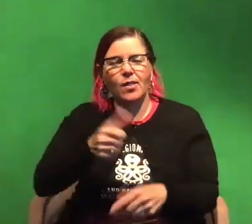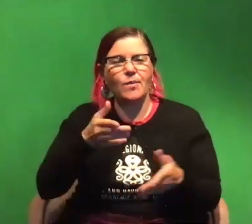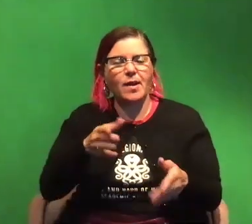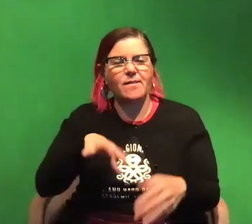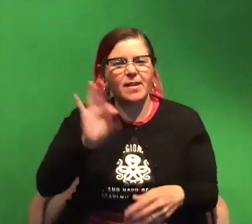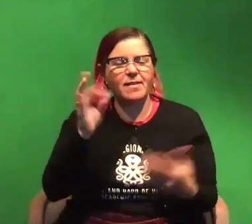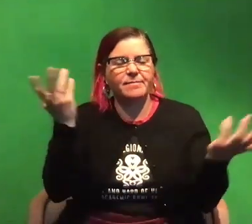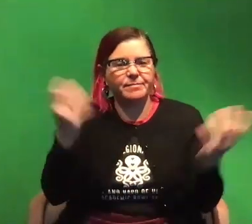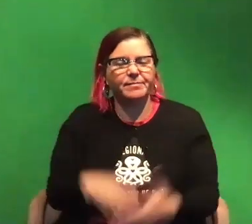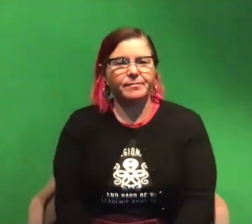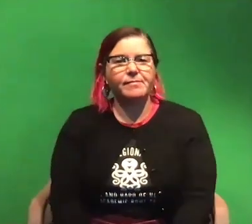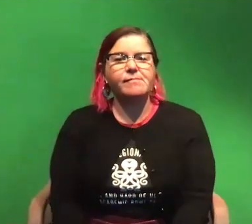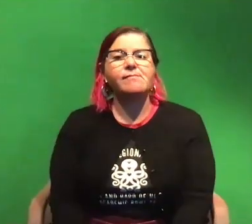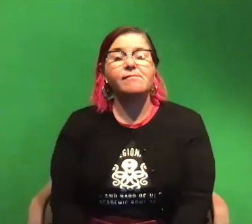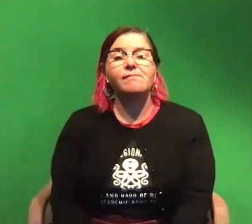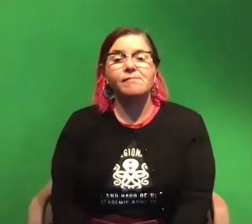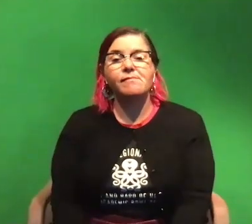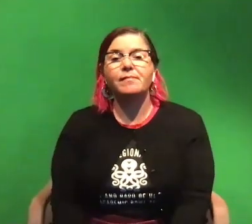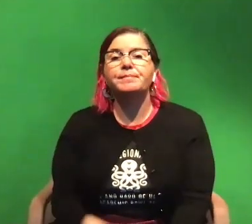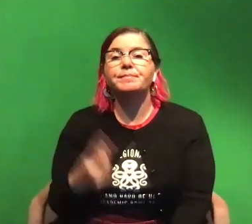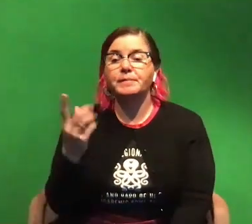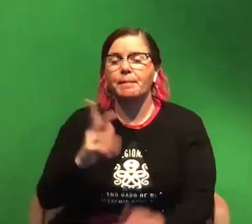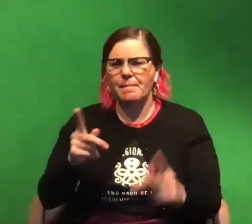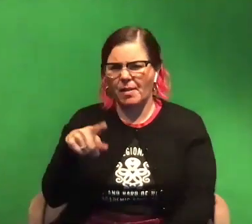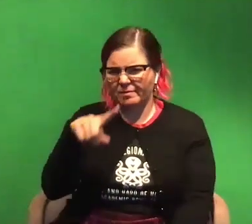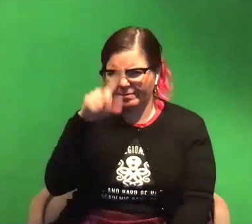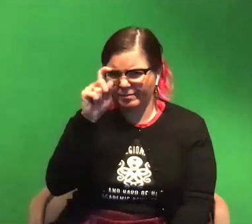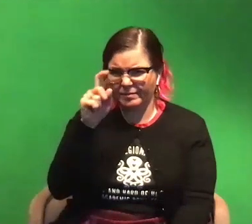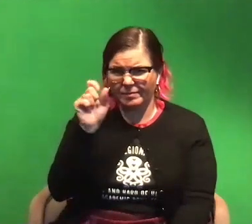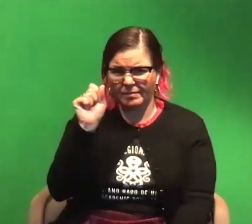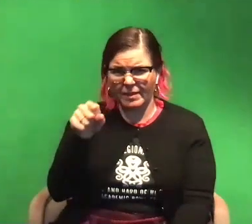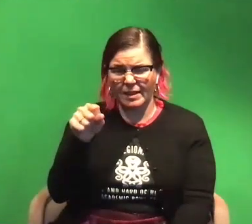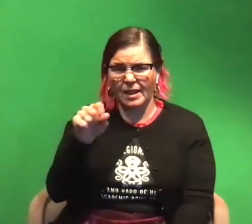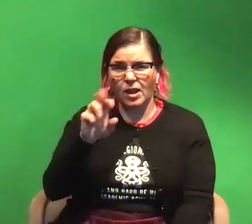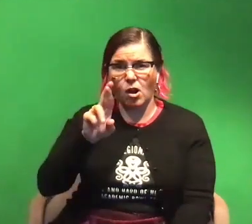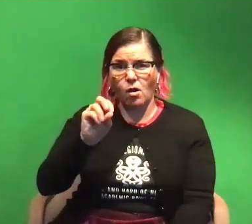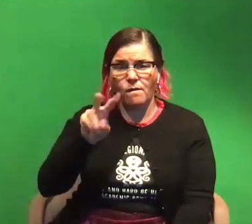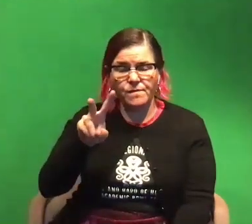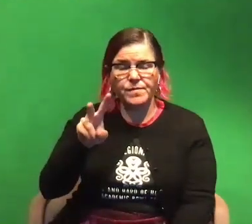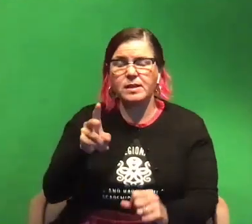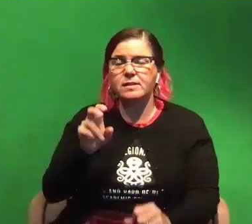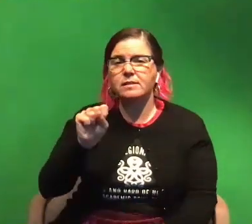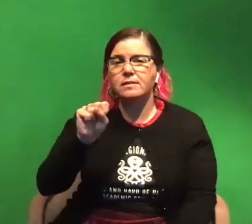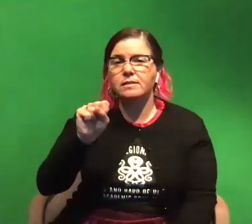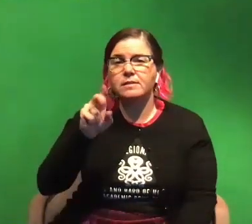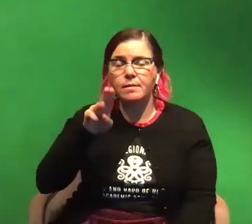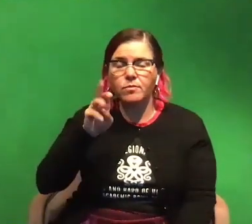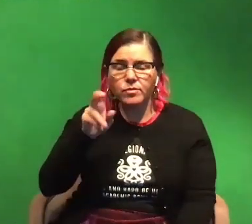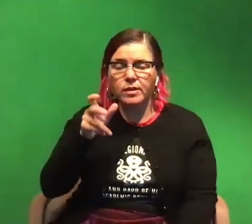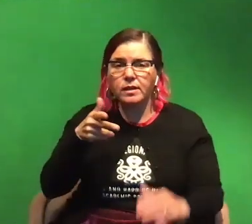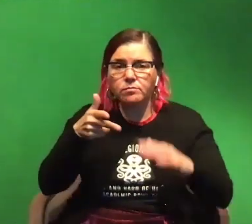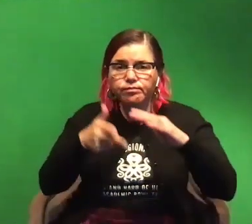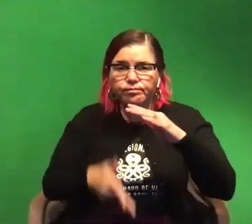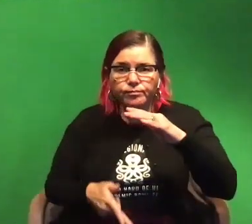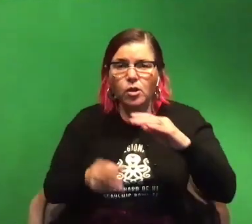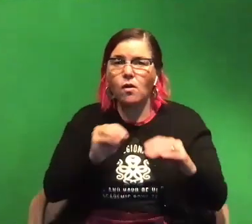Yes. And if some of you out there are wondering, you know, if you can take an ROV or a submersible down and just shut off the lights